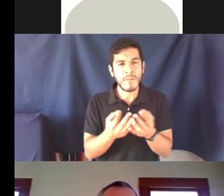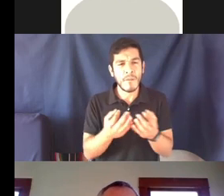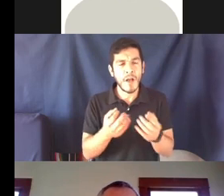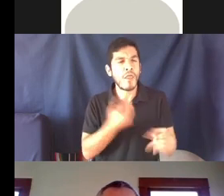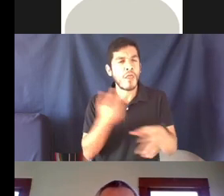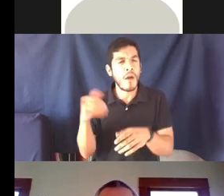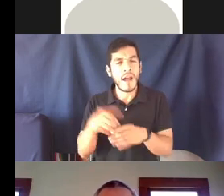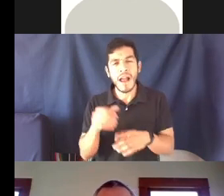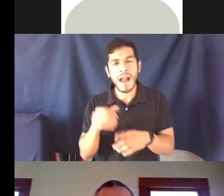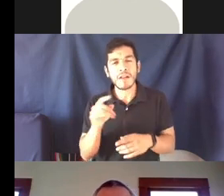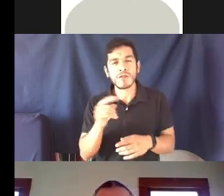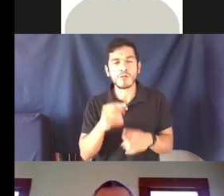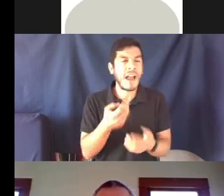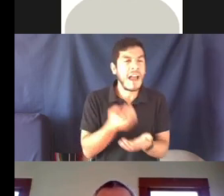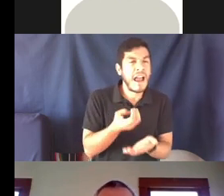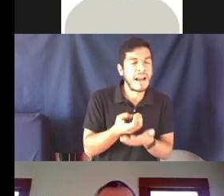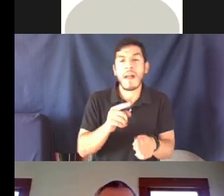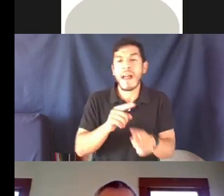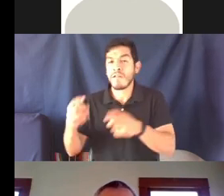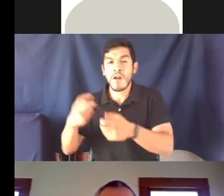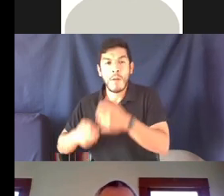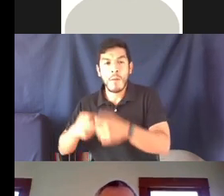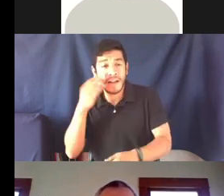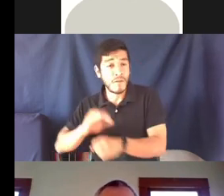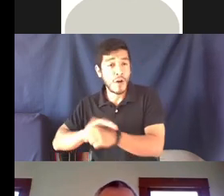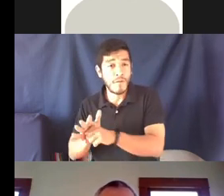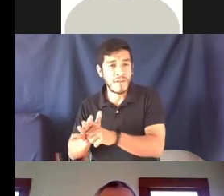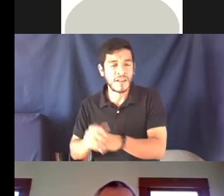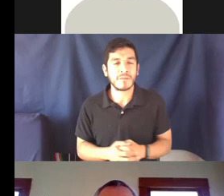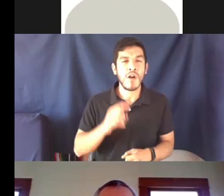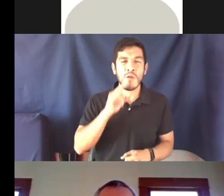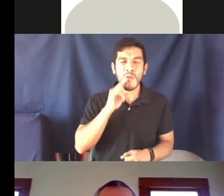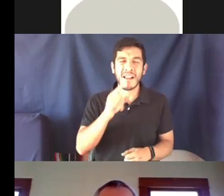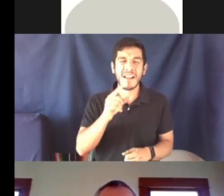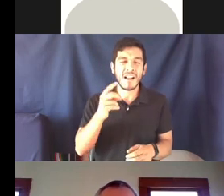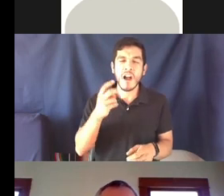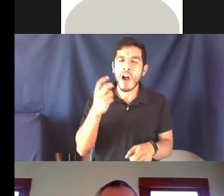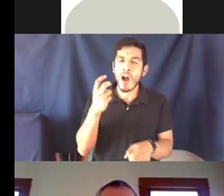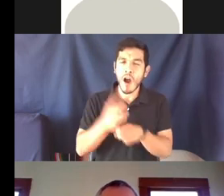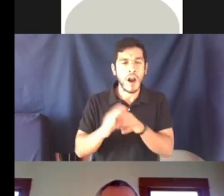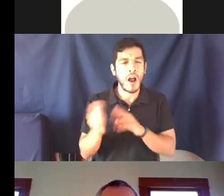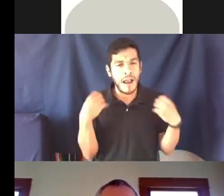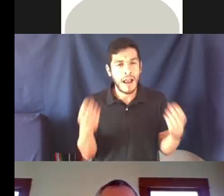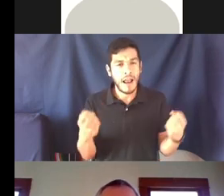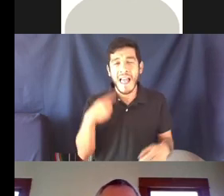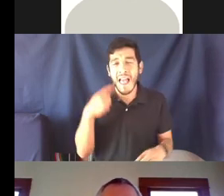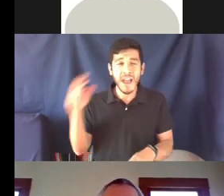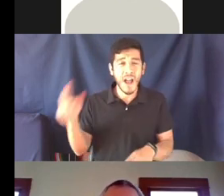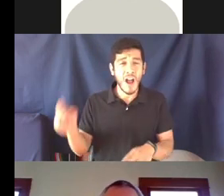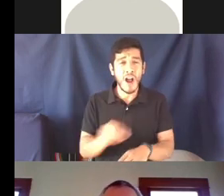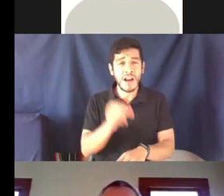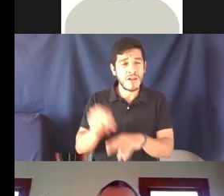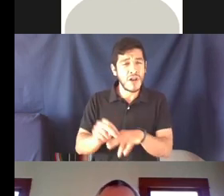this. And really a mental health toll. Our nation's young people, I think we're already struggling at some level with mental health challenges at scale.